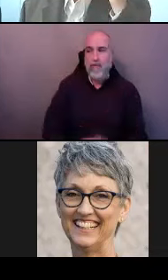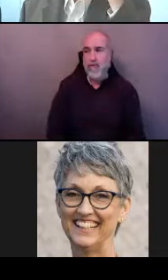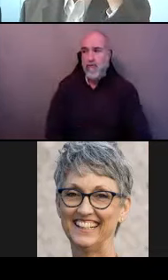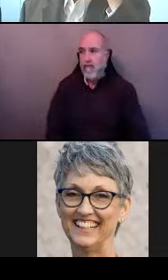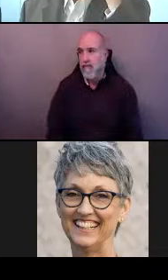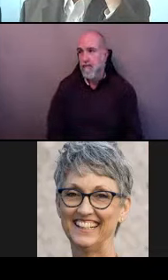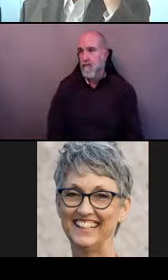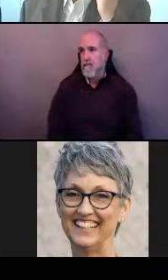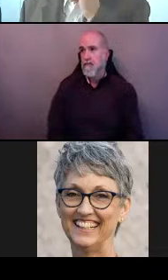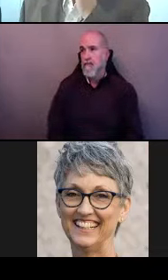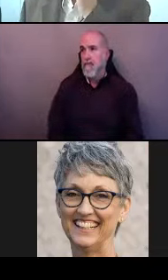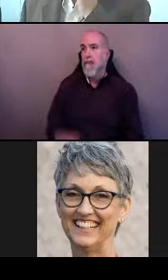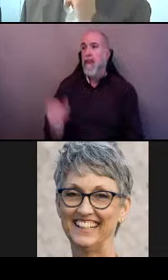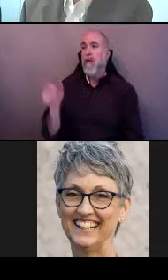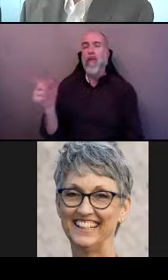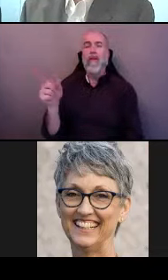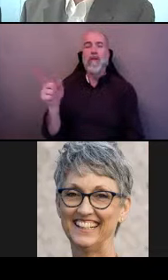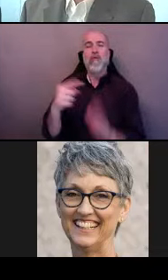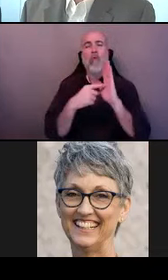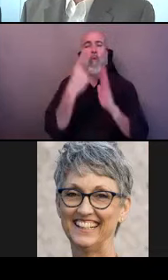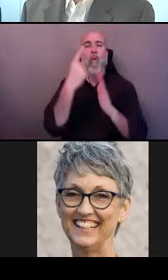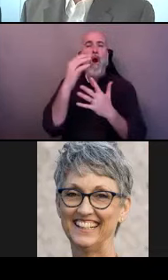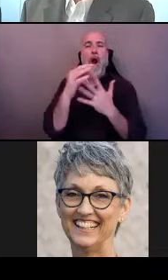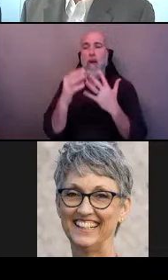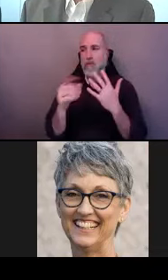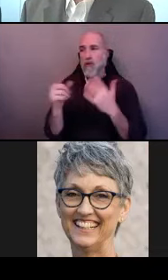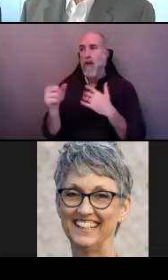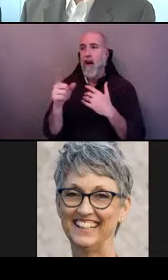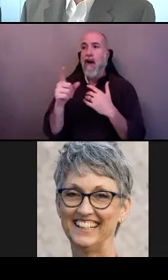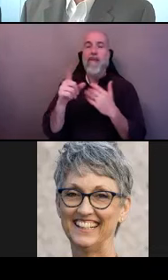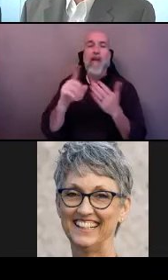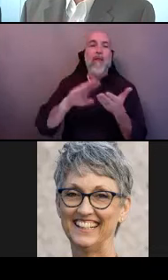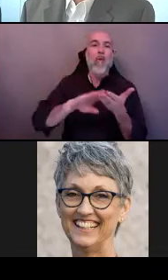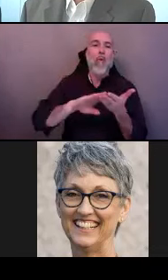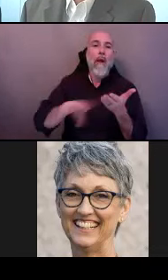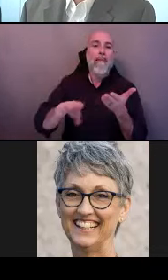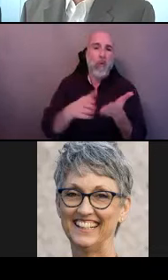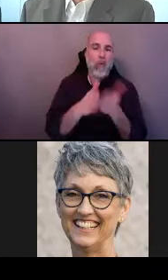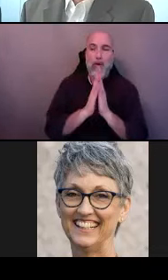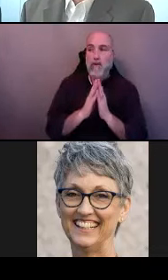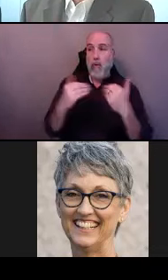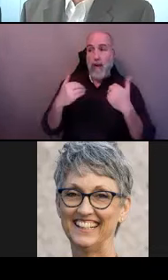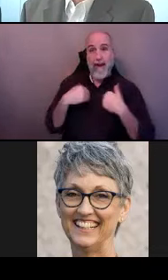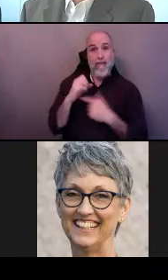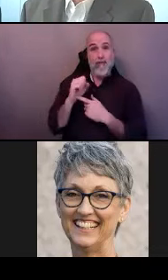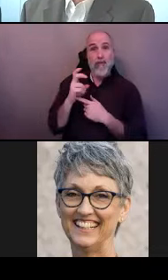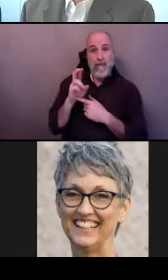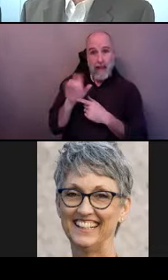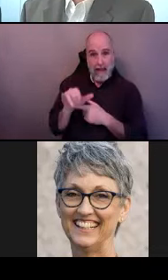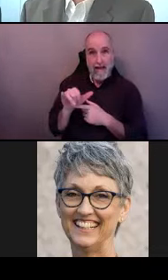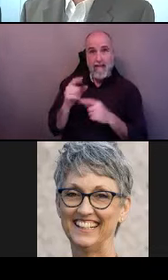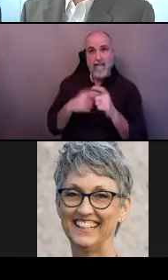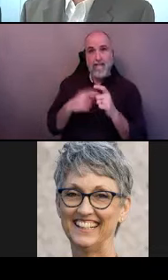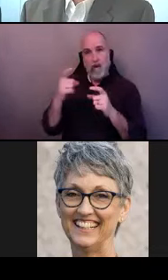So this is showing one of the options of the slope waiver request. So we have the survey from the